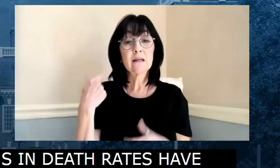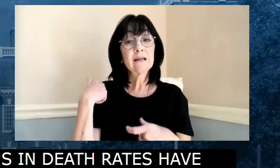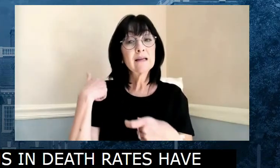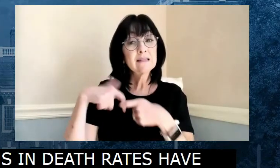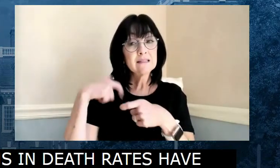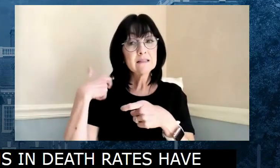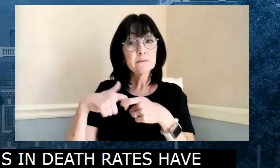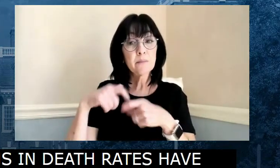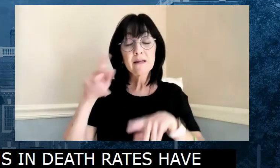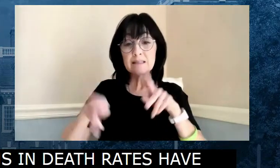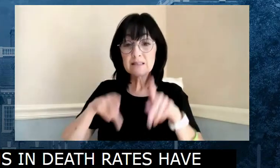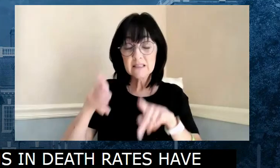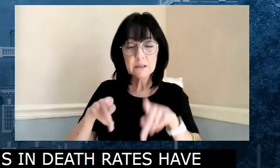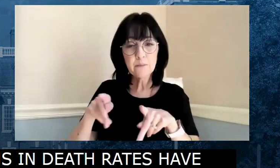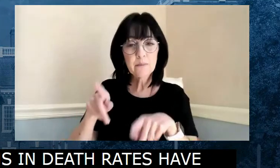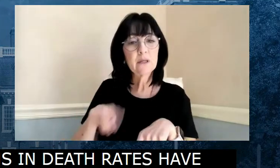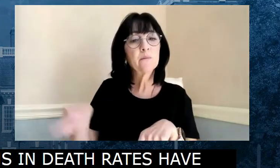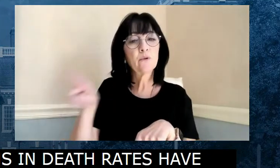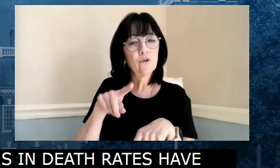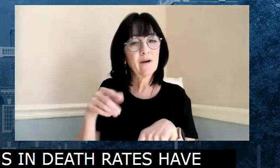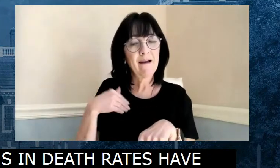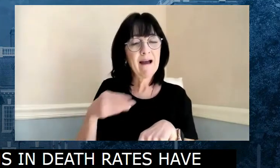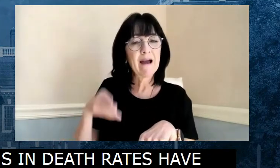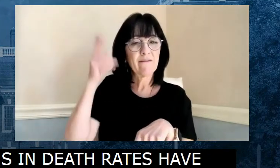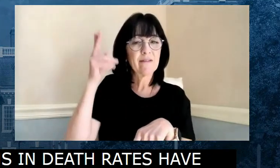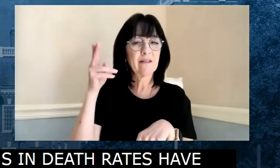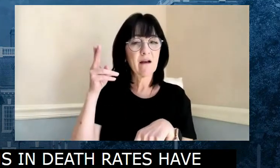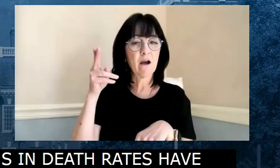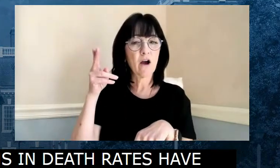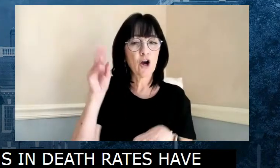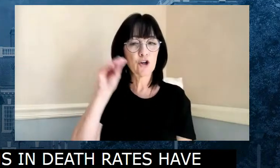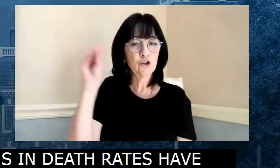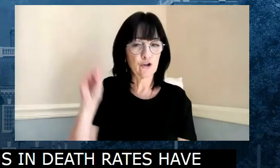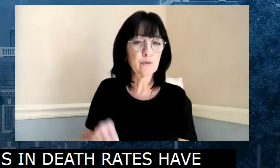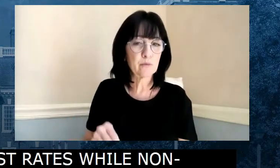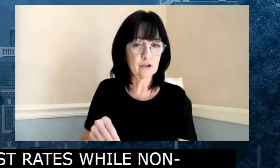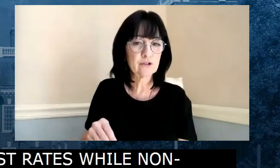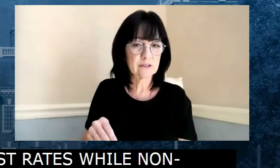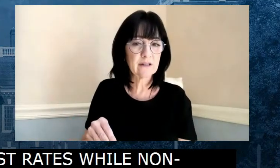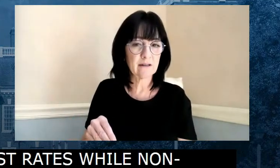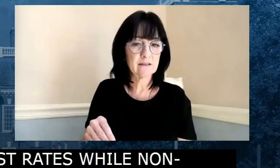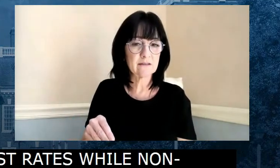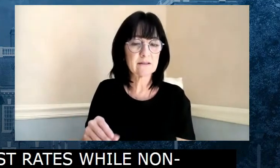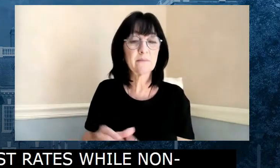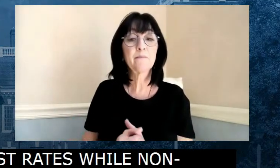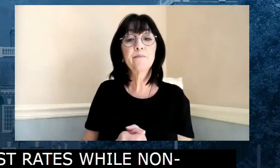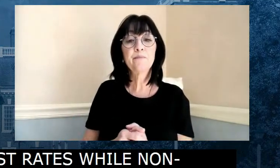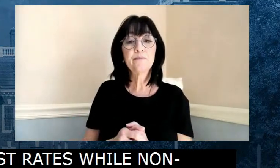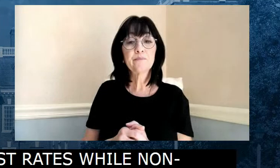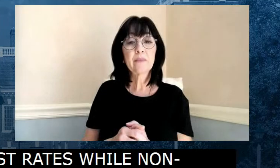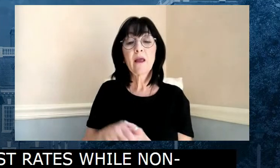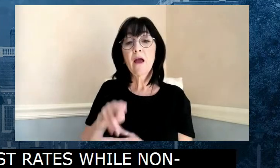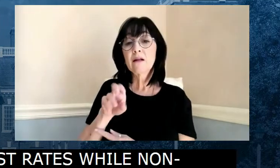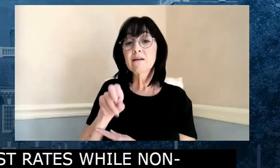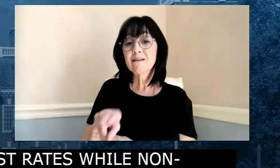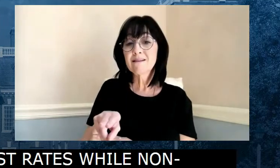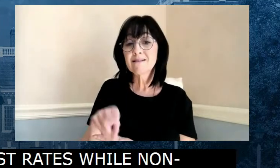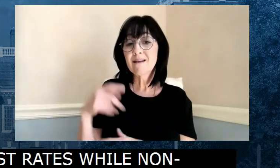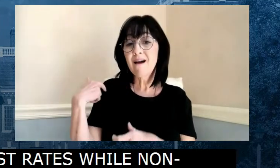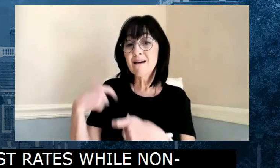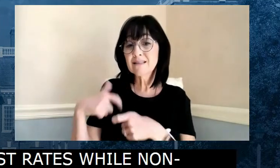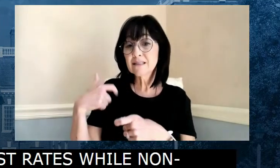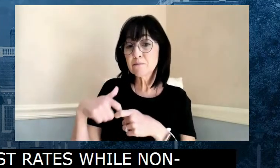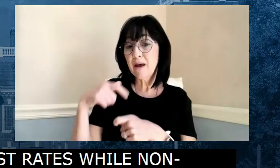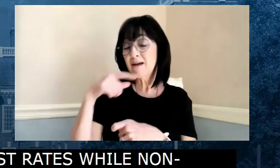Kent County, while non-Hispanic Blacks have the highest rate in Sussex County. But again,